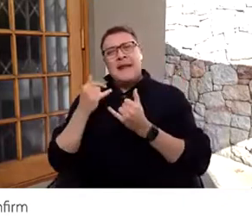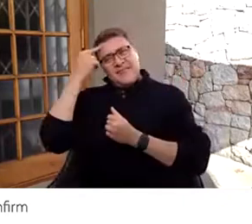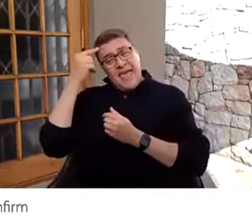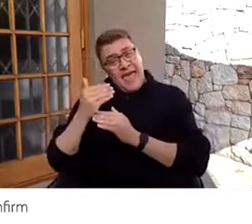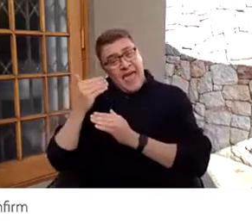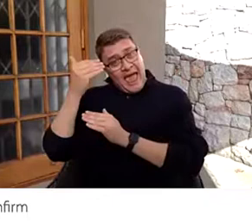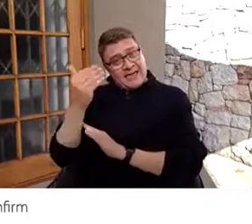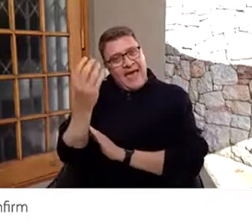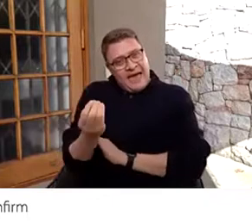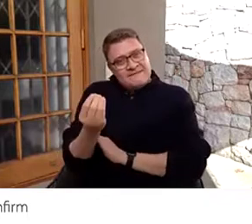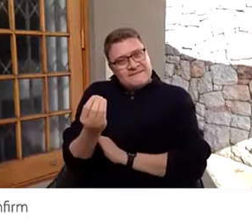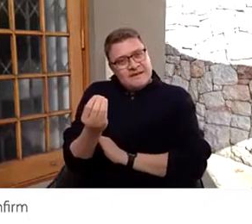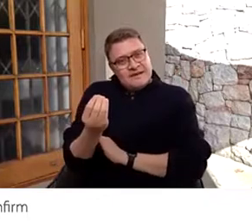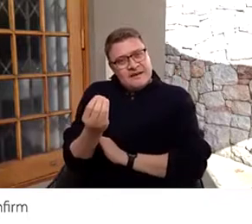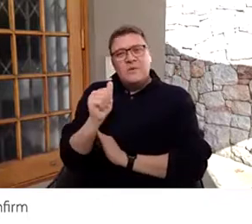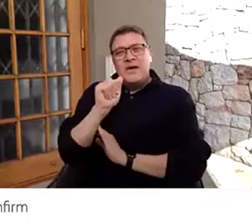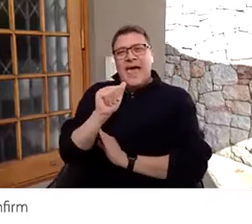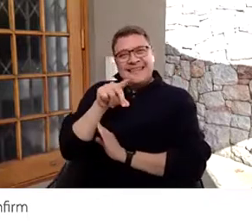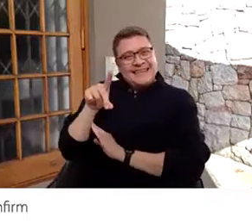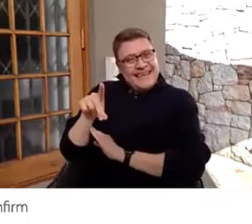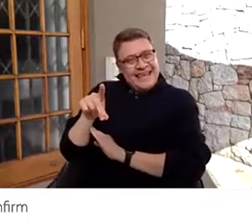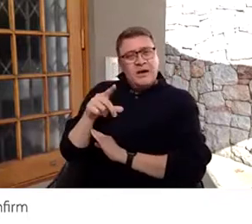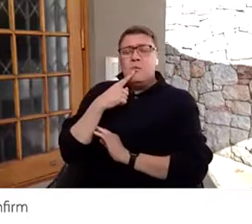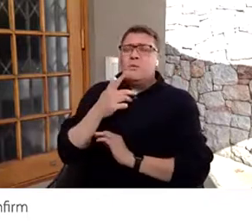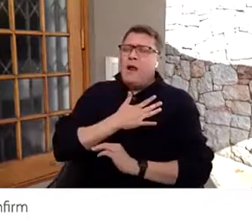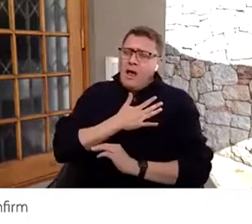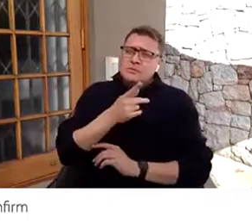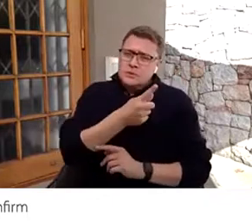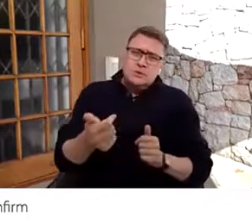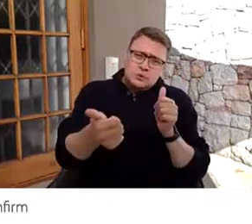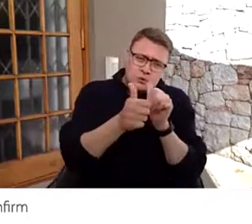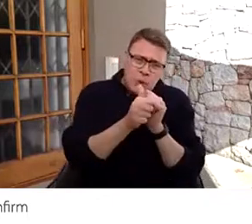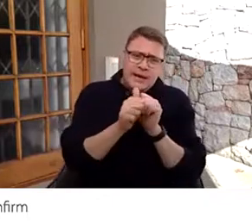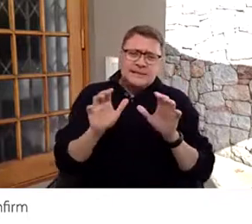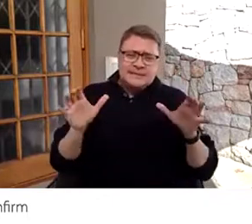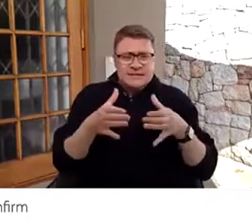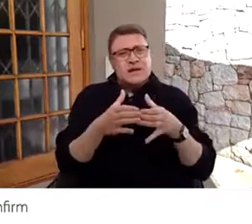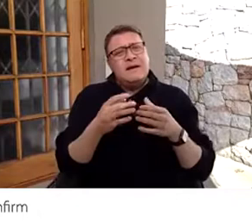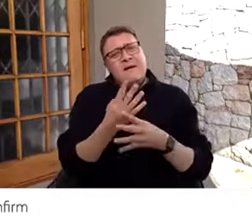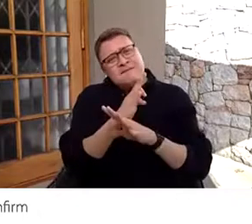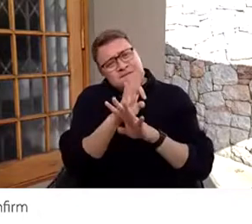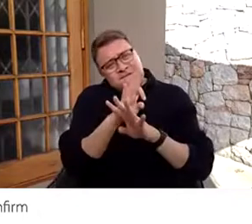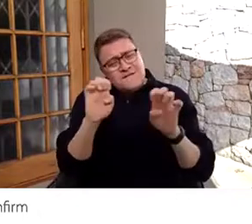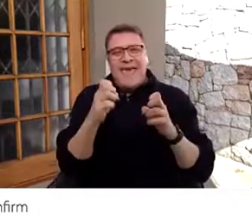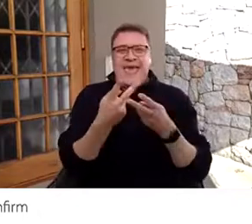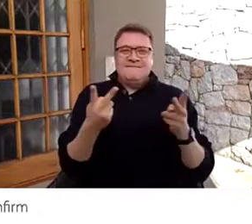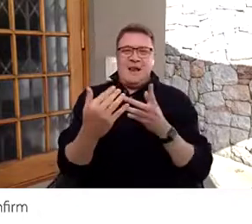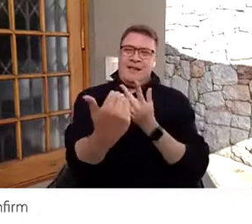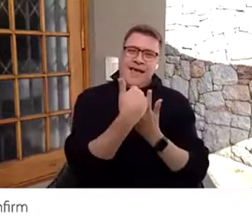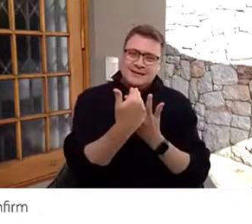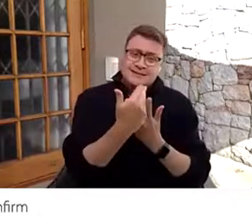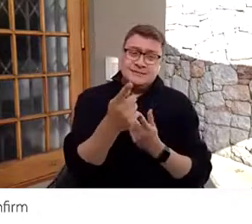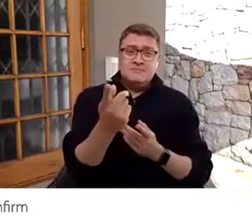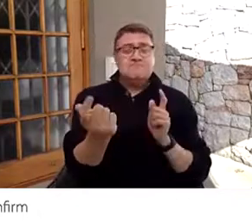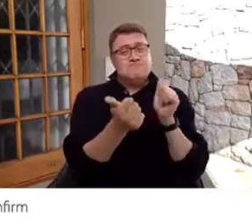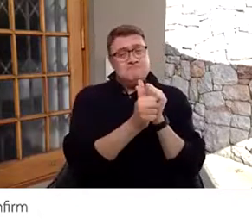and we'd love to have you join some more sessions. All of our sessions are available for free. So head on over to the My iStore/meets